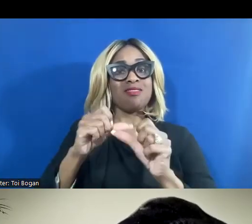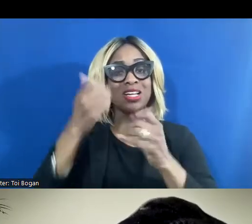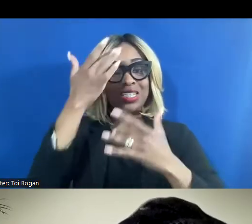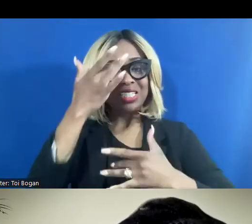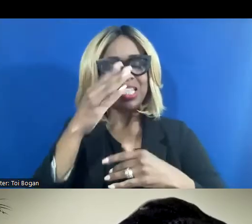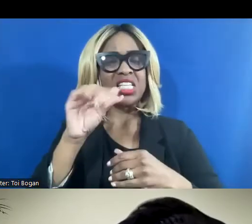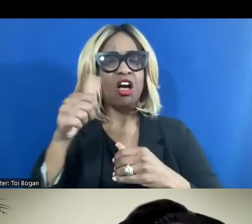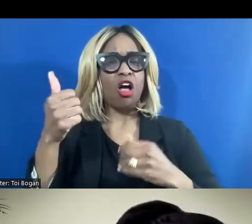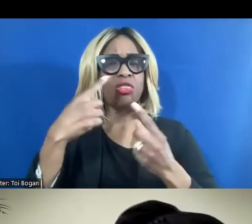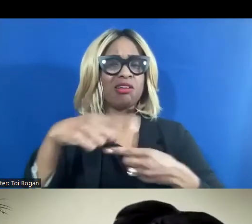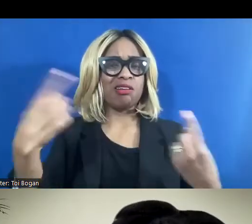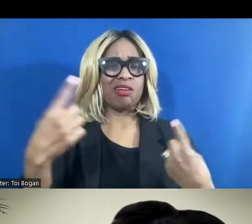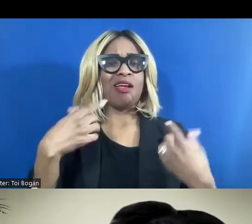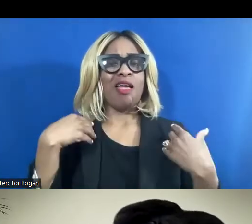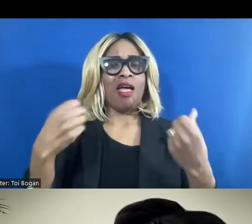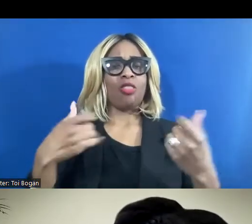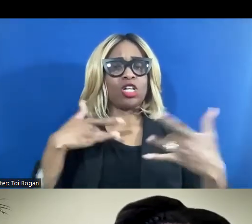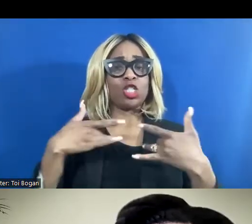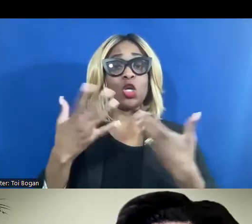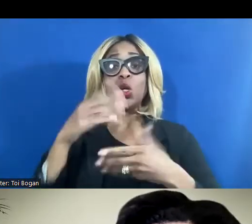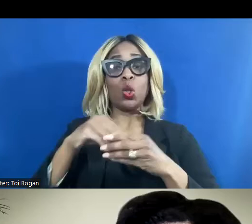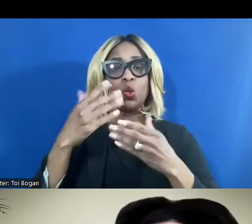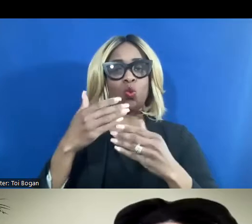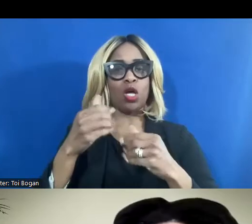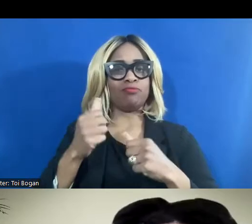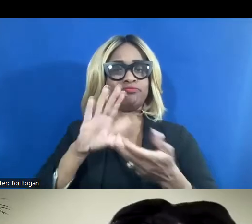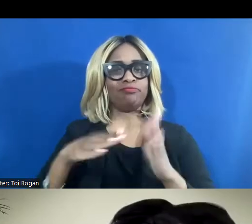health outcomes, including premature death.